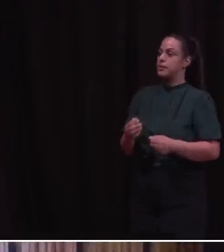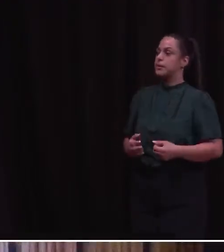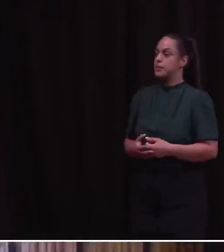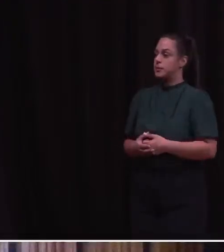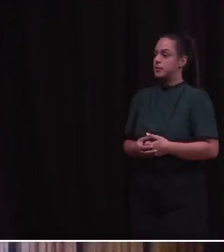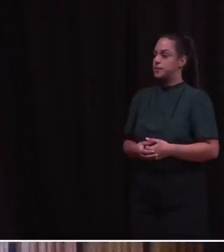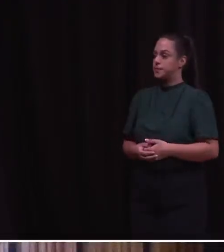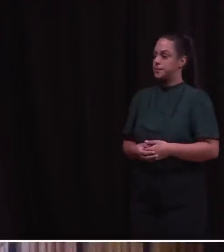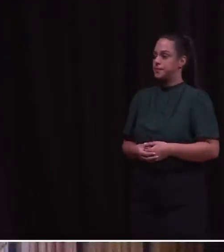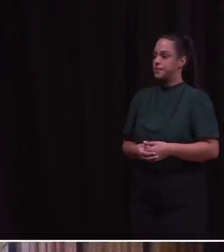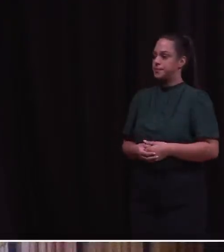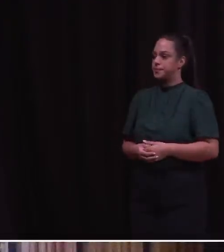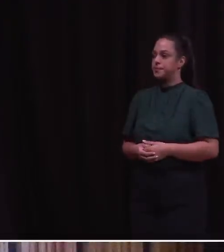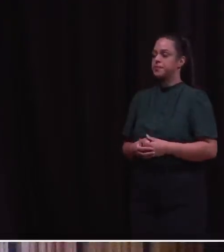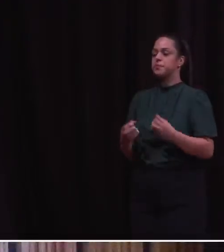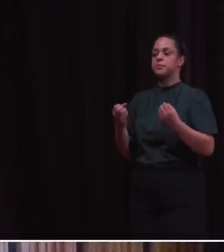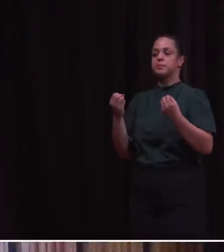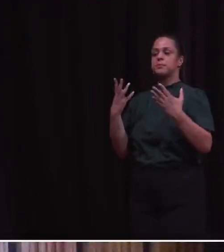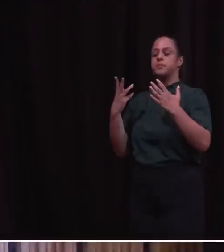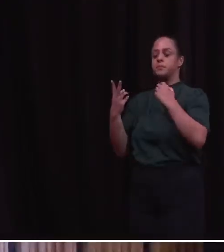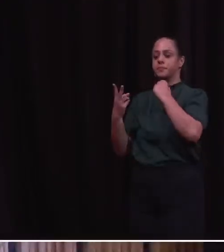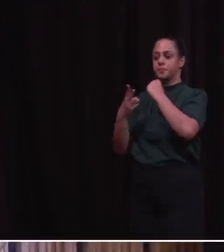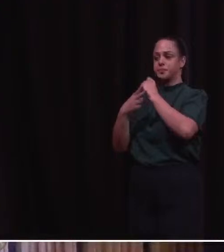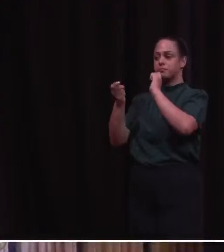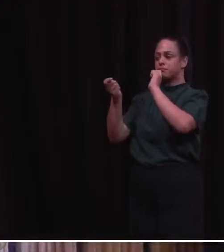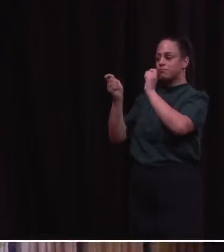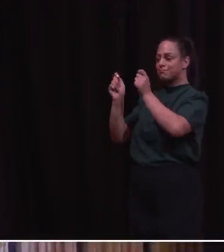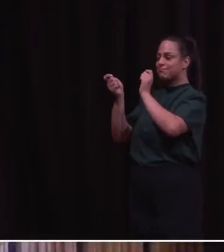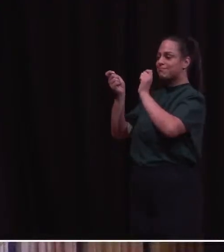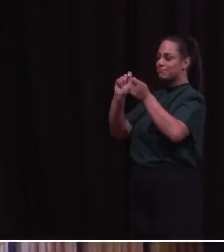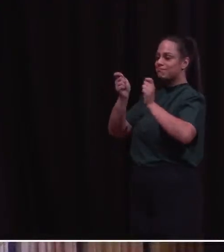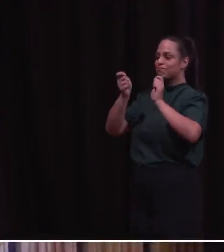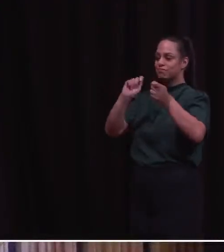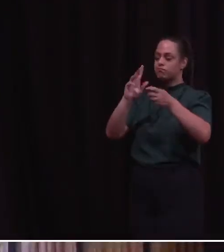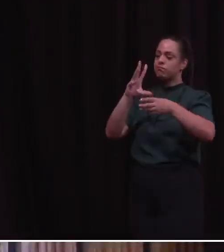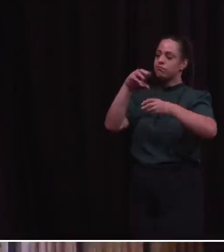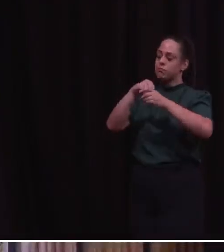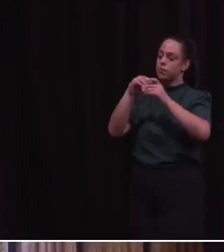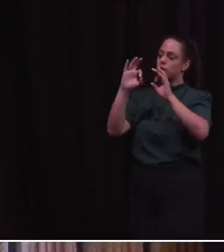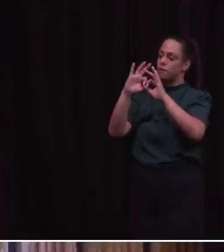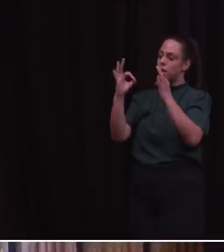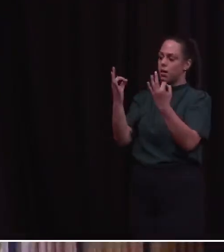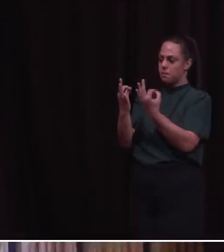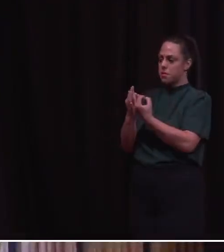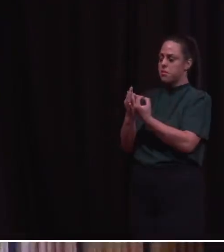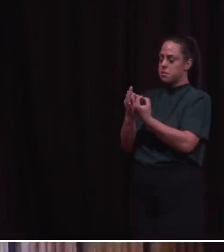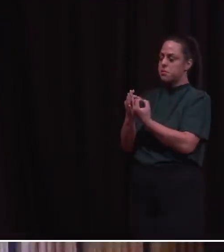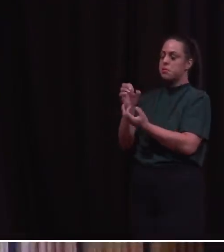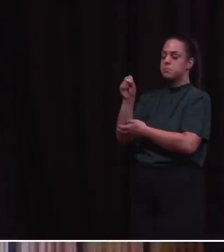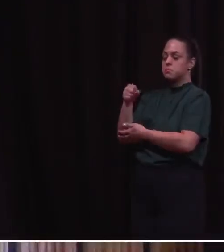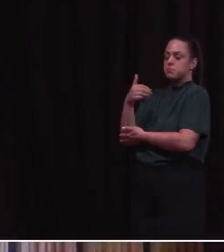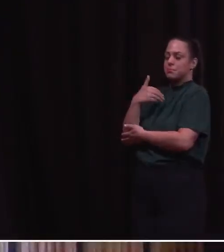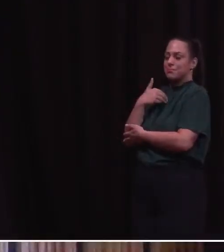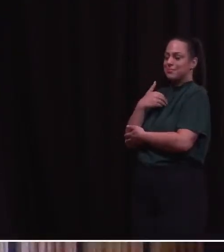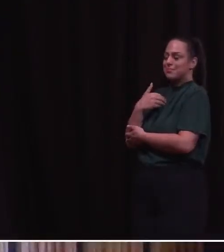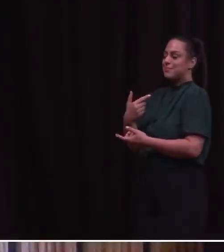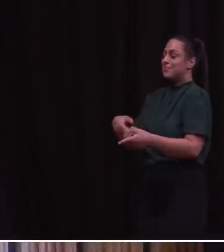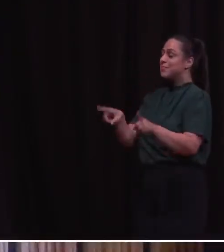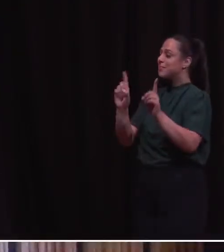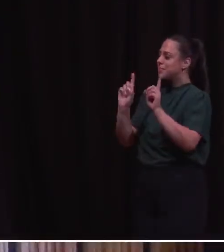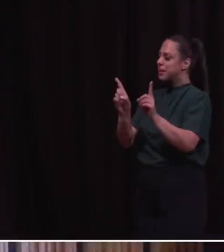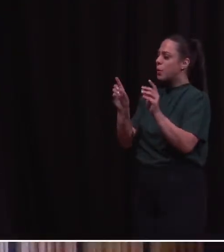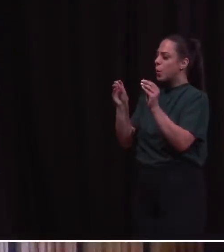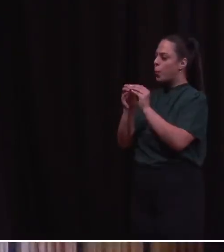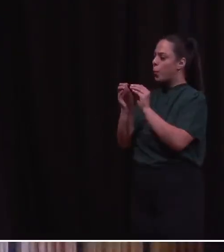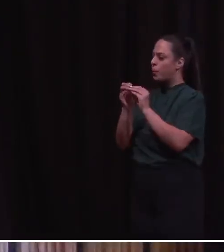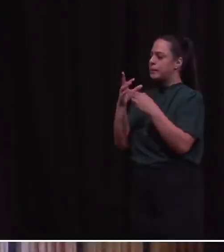family and outside of it, is still very much there. And what is most interesting about that